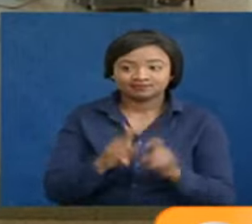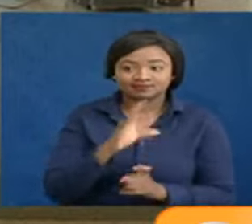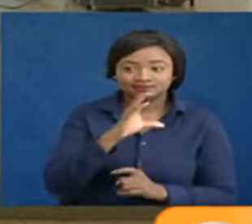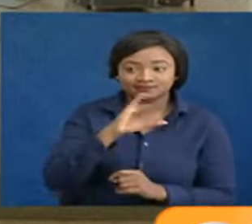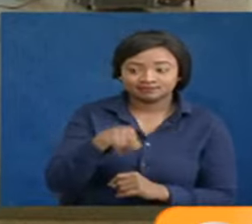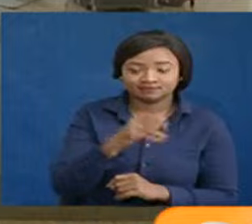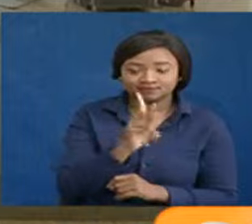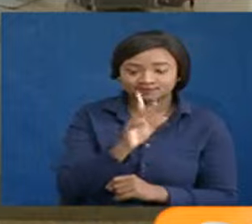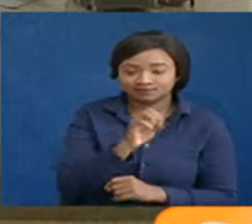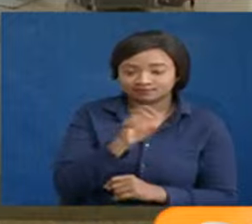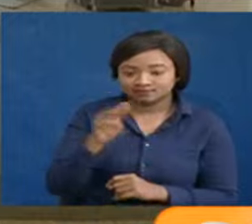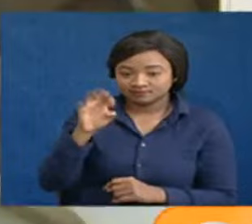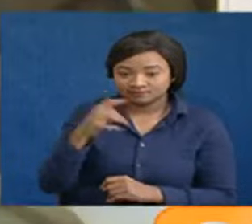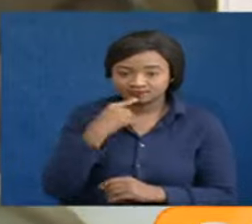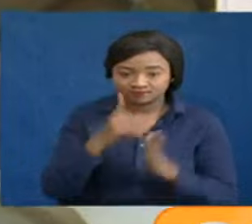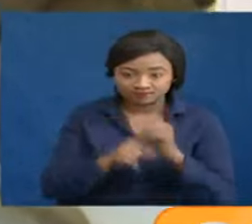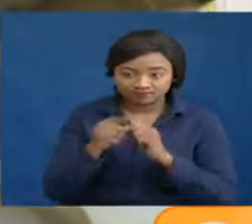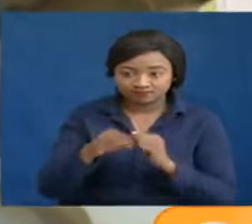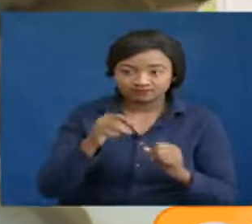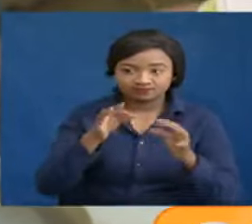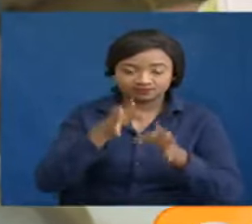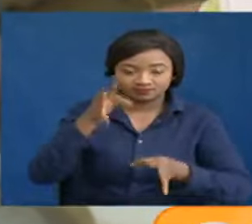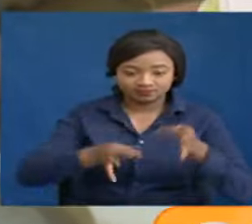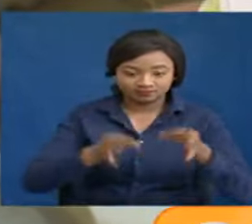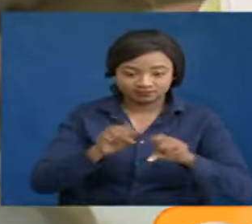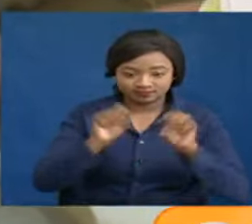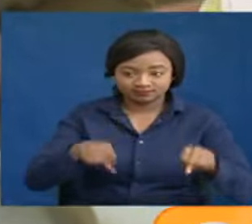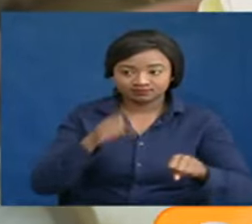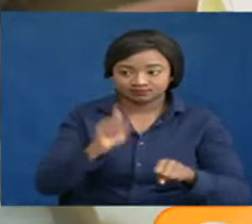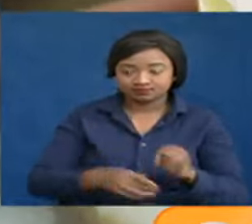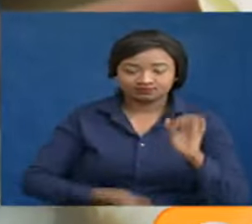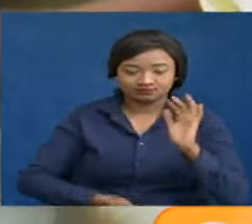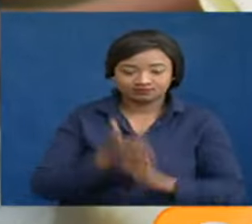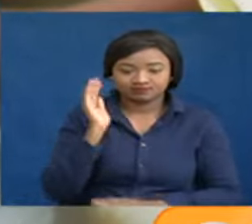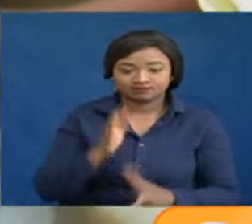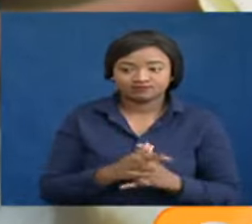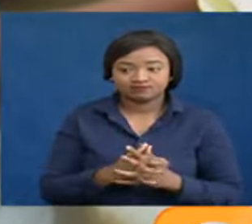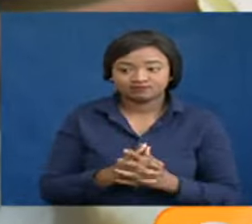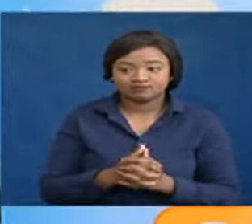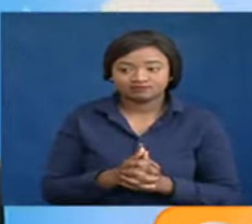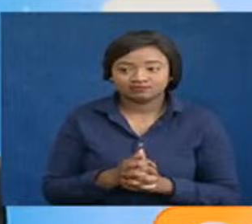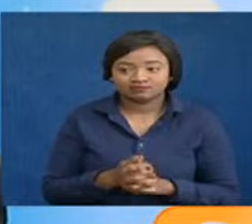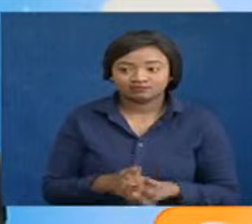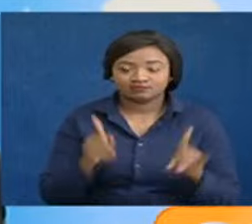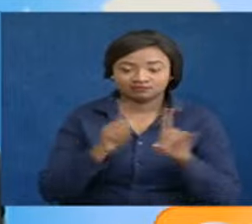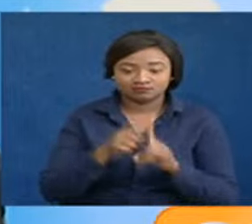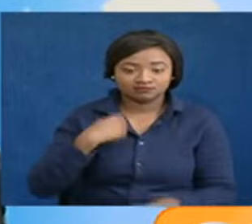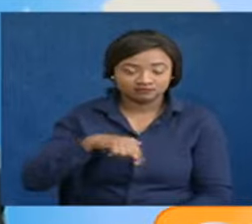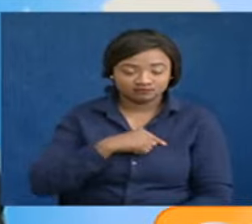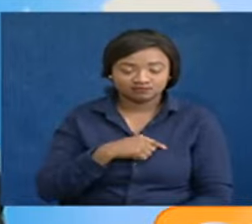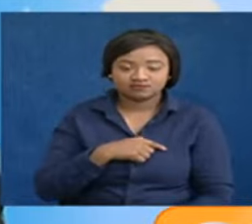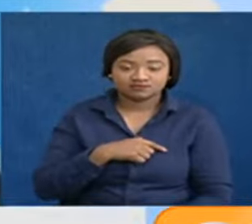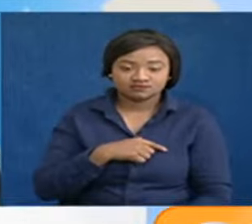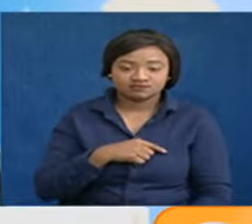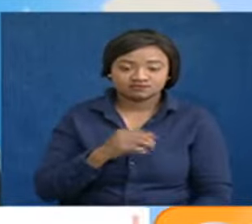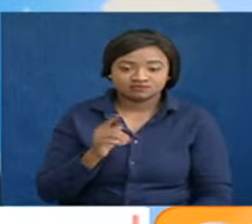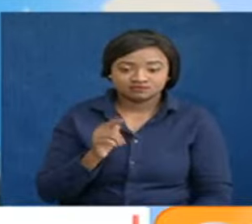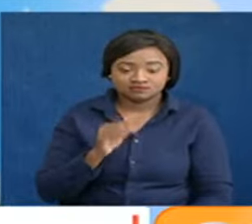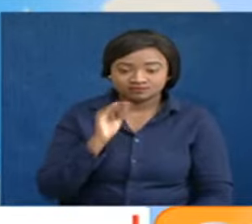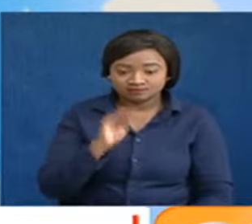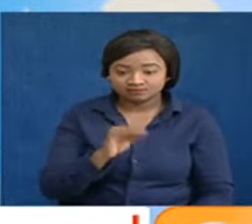says the justice system should be smooth and fast for children. We are prioritizing the training of judicial officers to